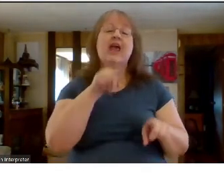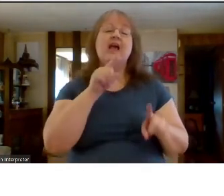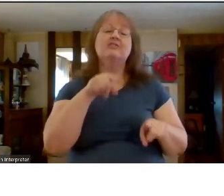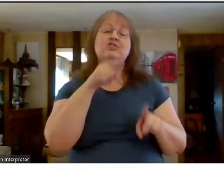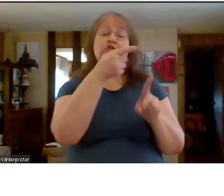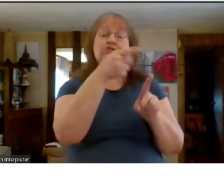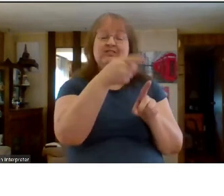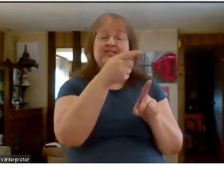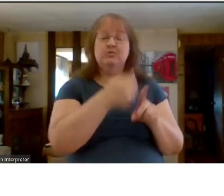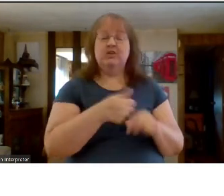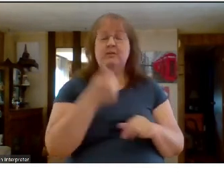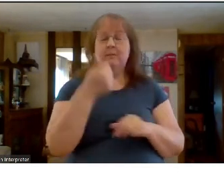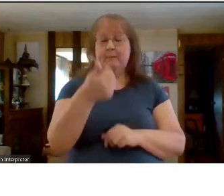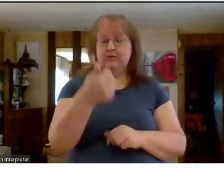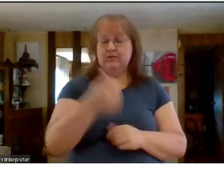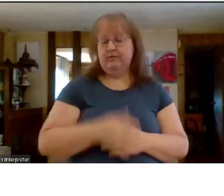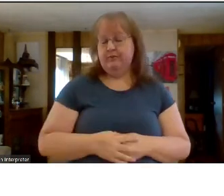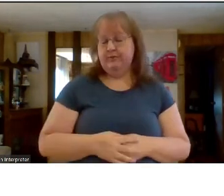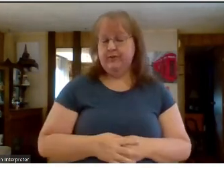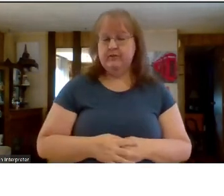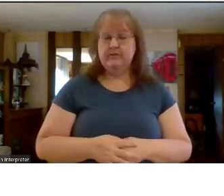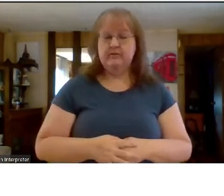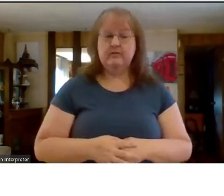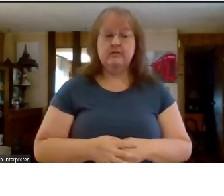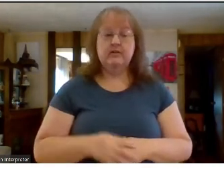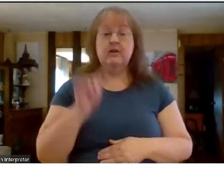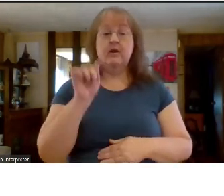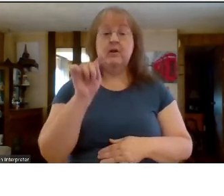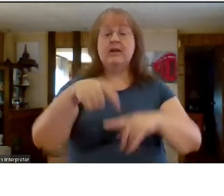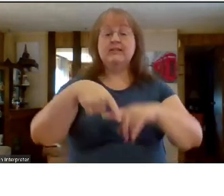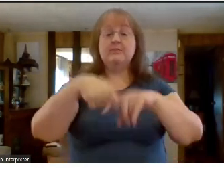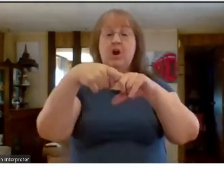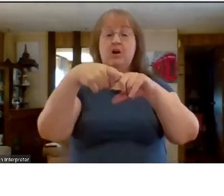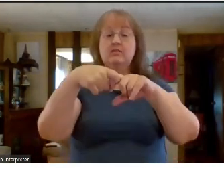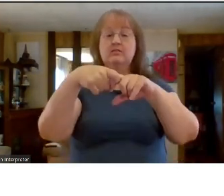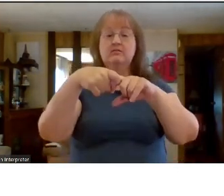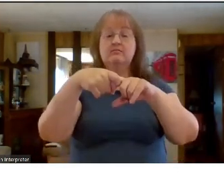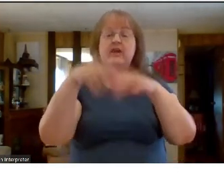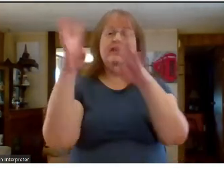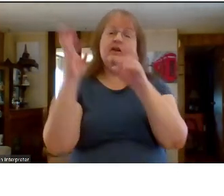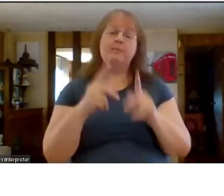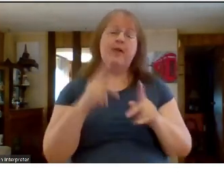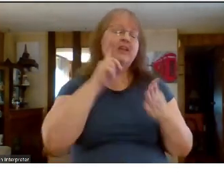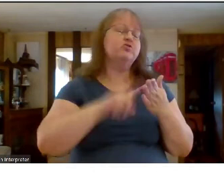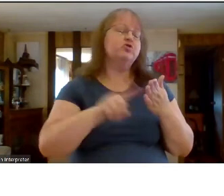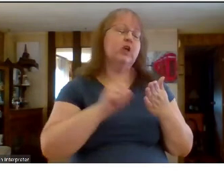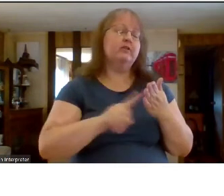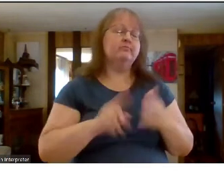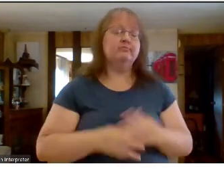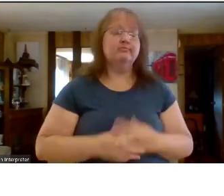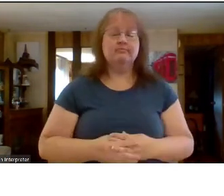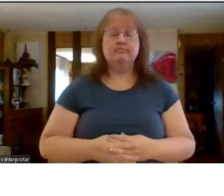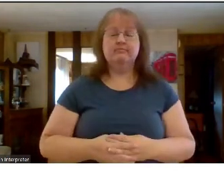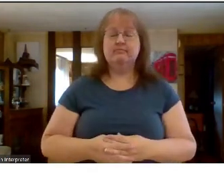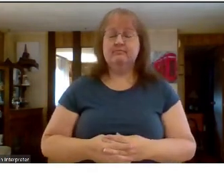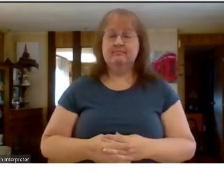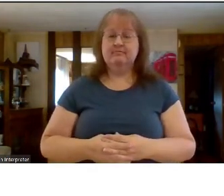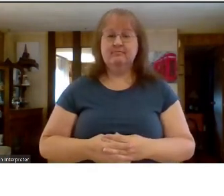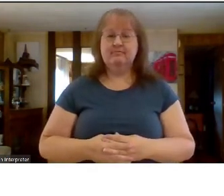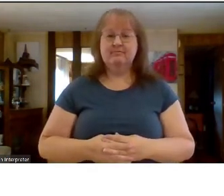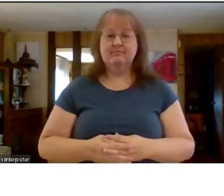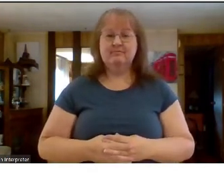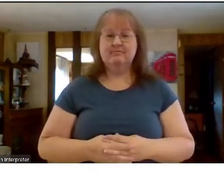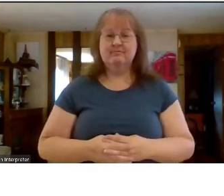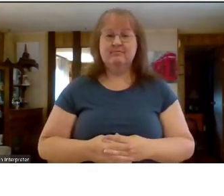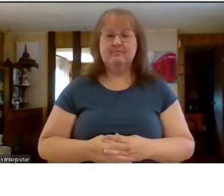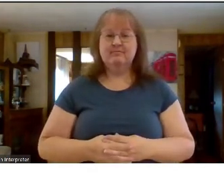Go ahead and see if you can do this one on your own using the same method we did on the previous slide. Press pause and then come back to